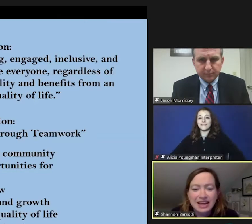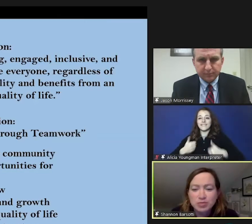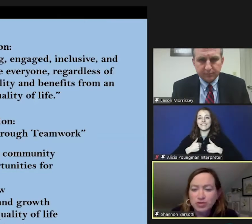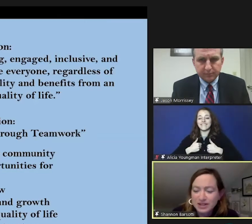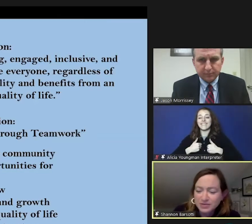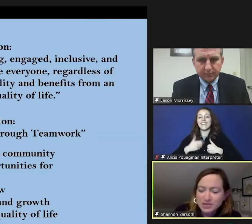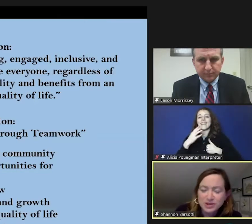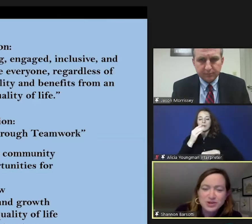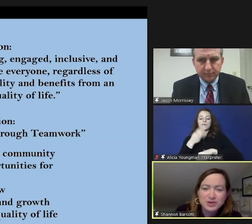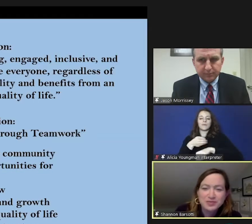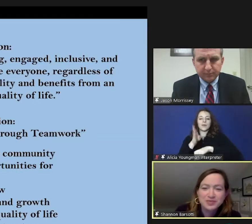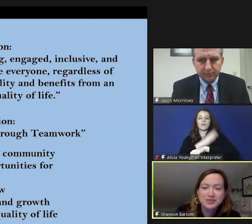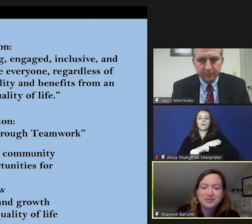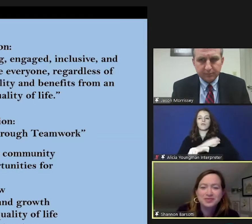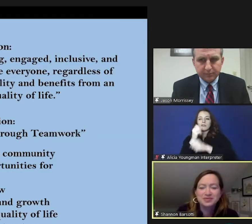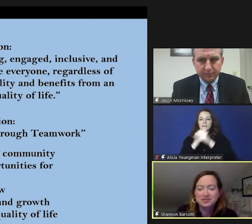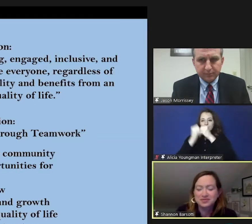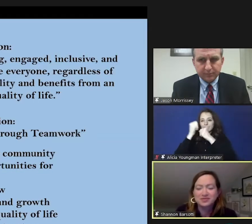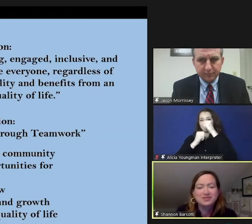and improving infrastructure.